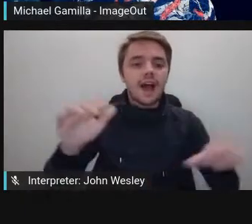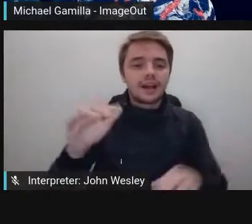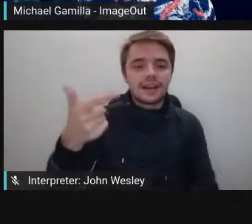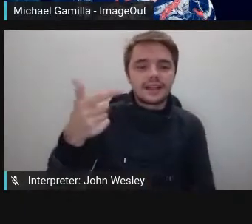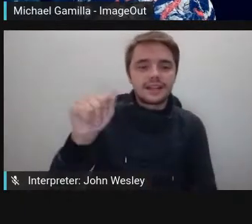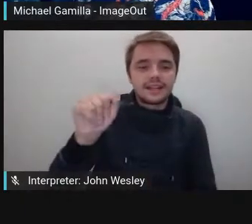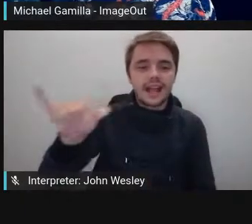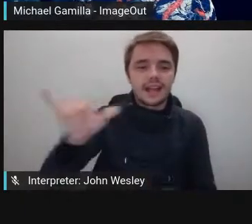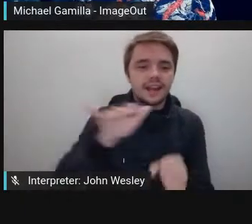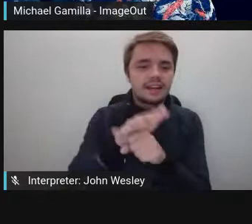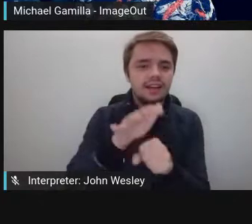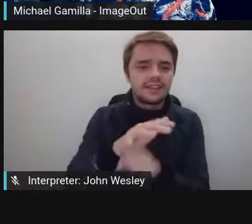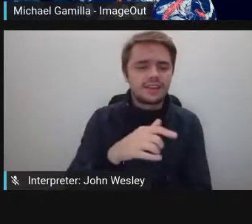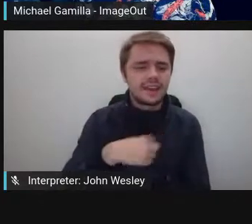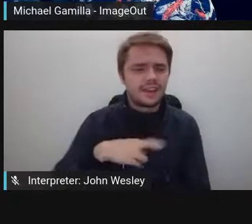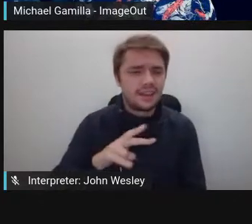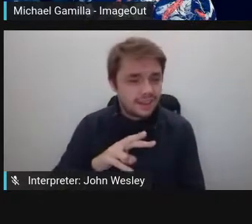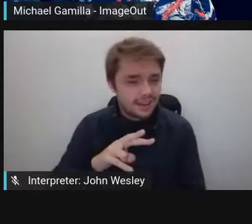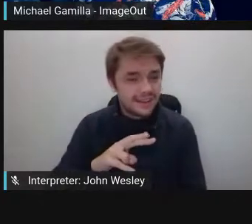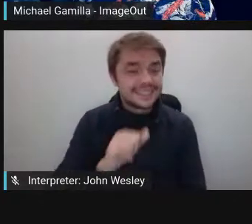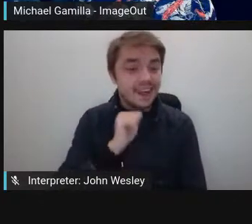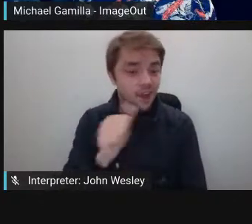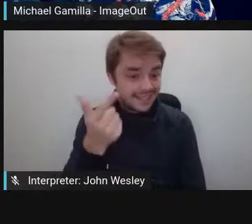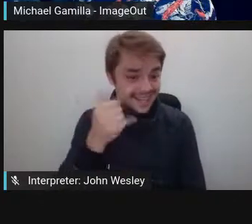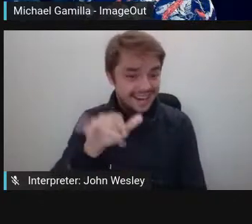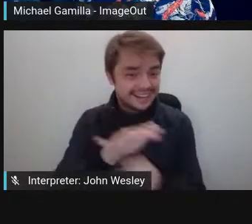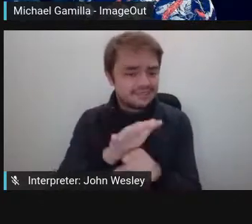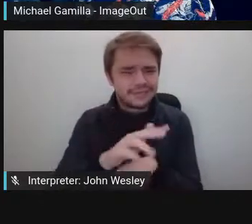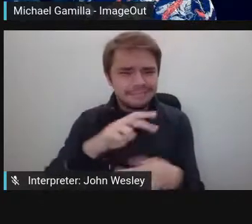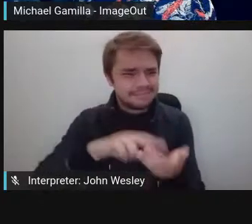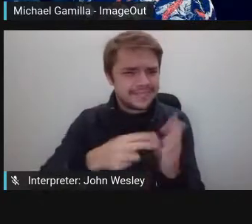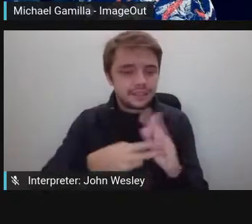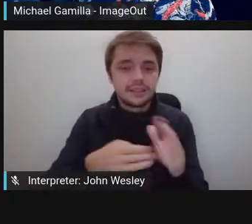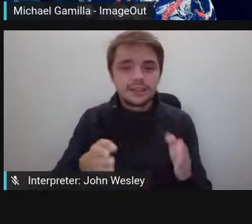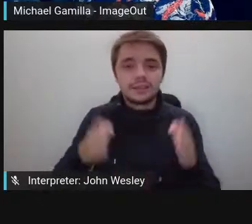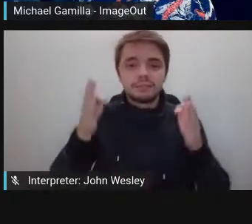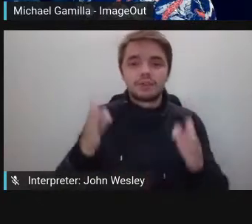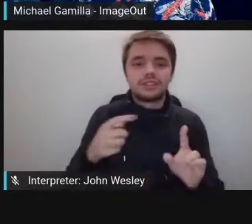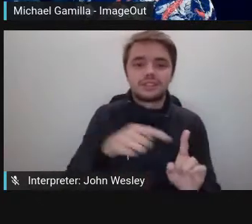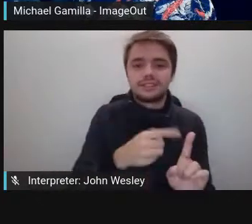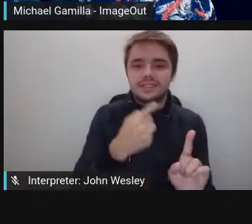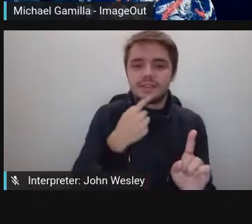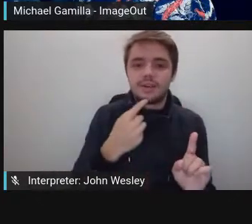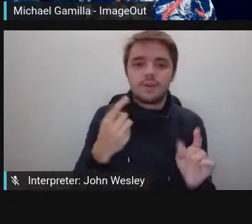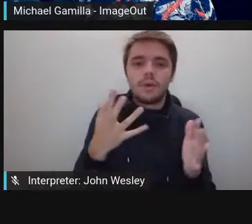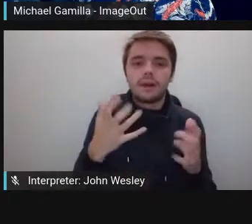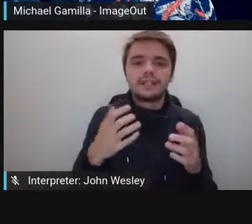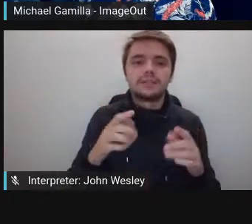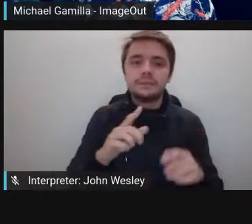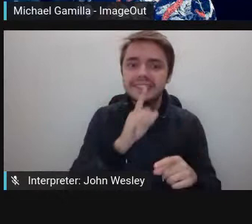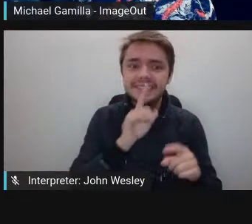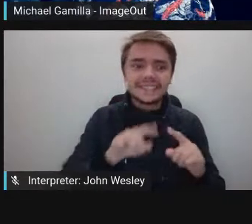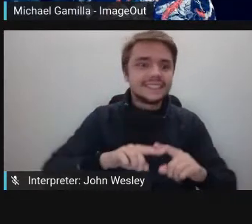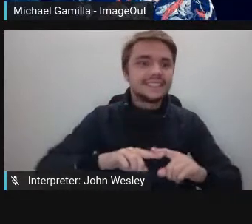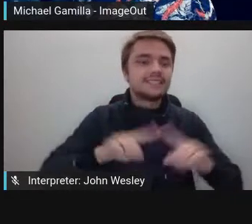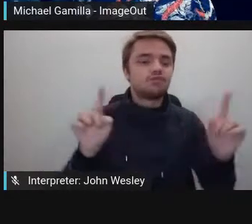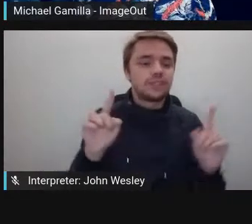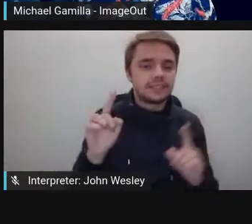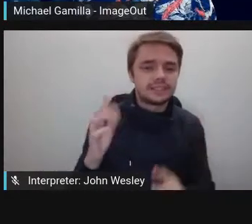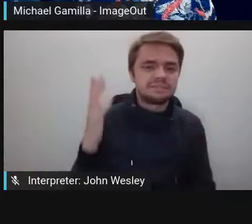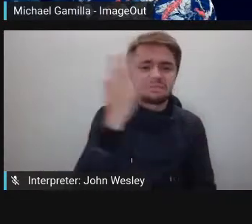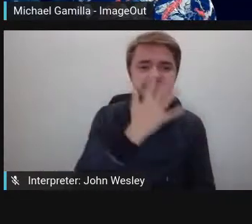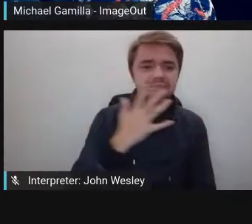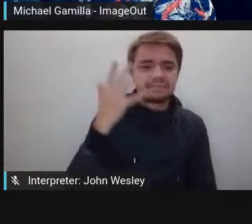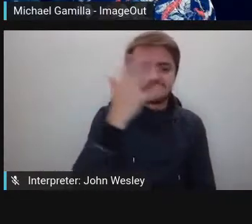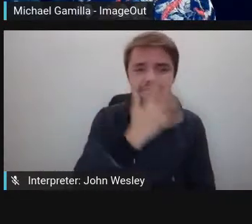we're like, what do you mean by it's not gay enough? He's like, no. And the person wanted this very different aesthetic, you know, that I'm